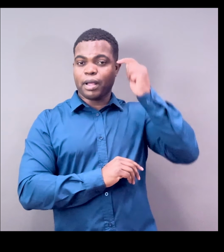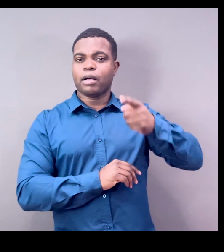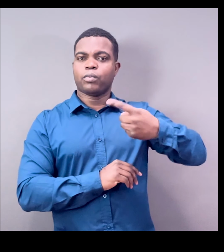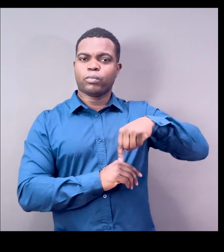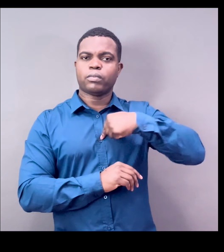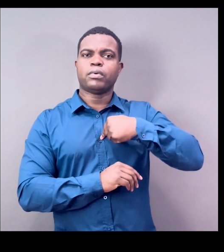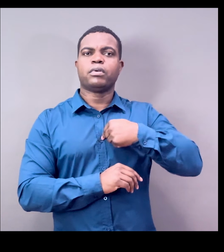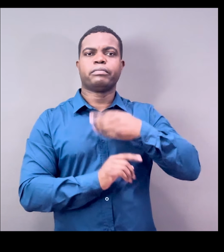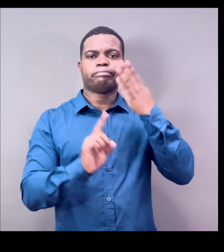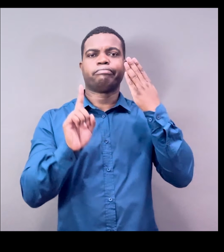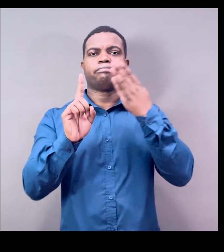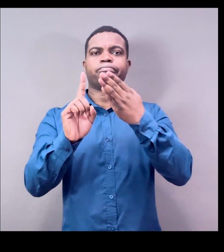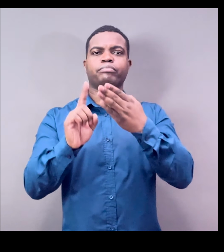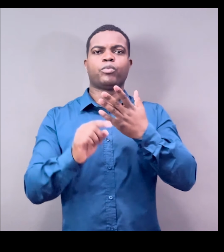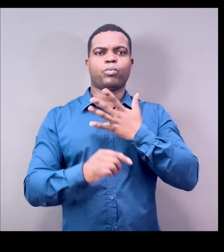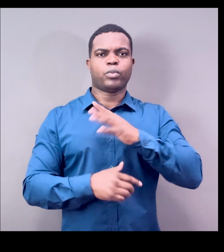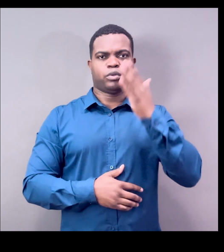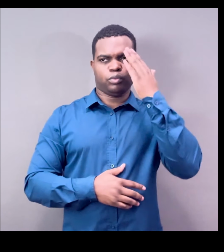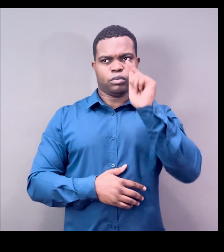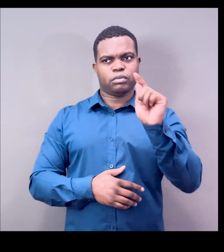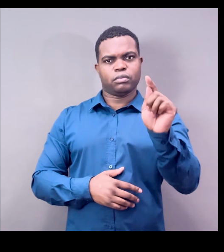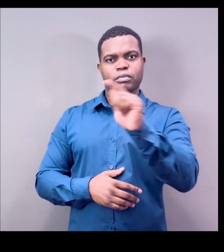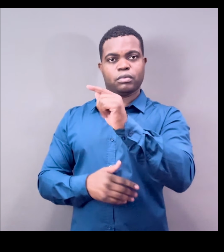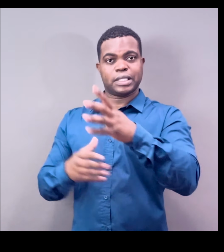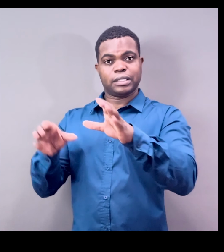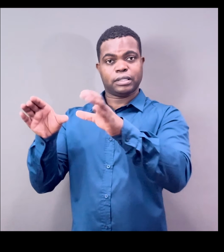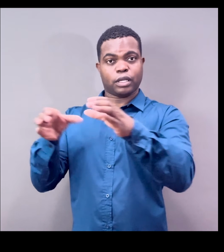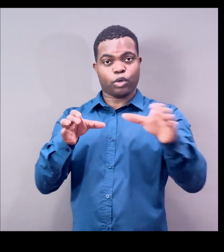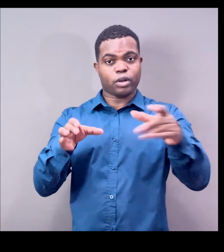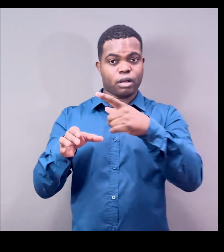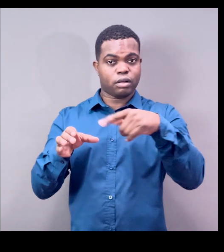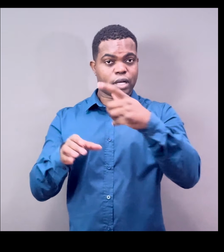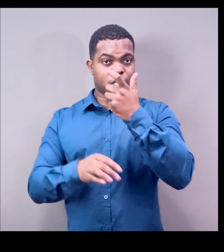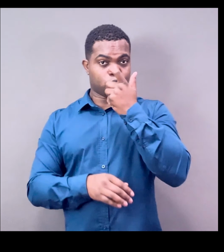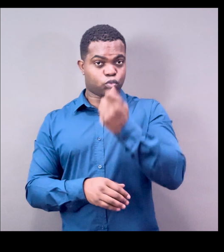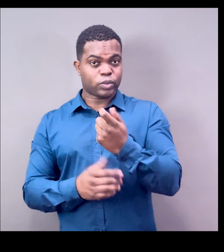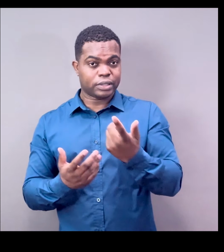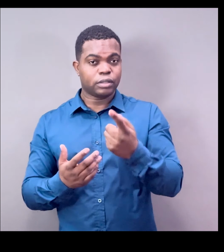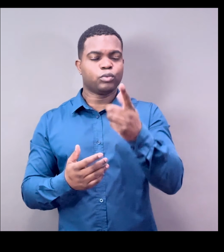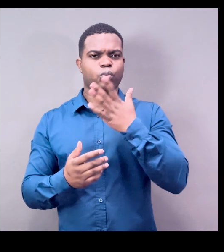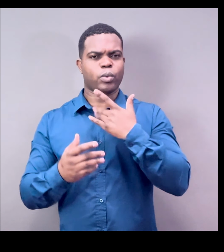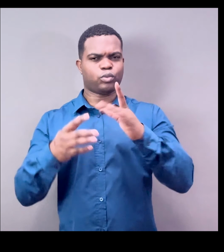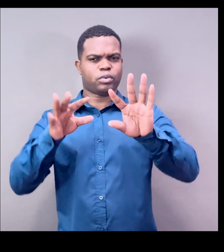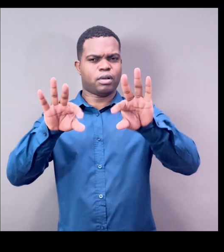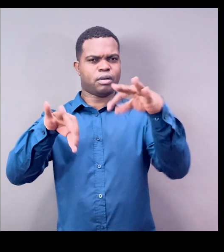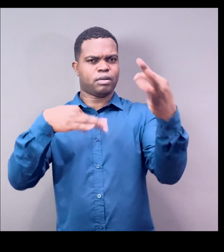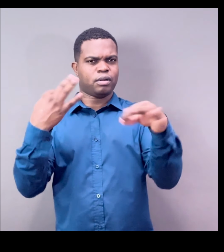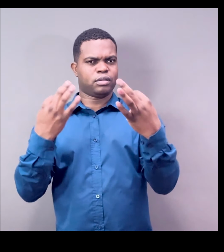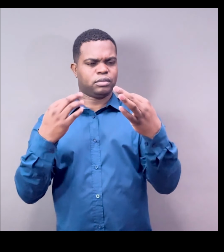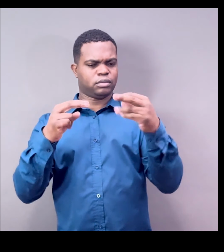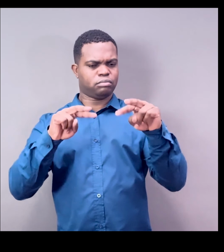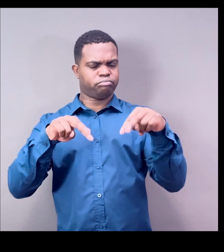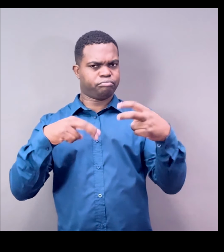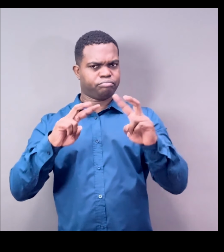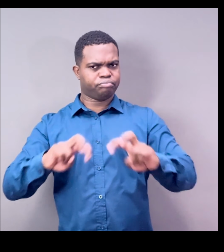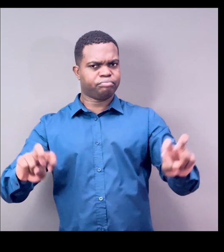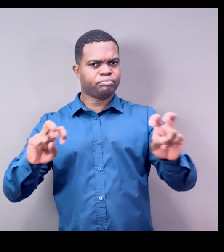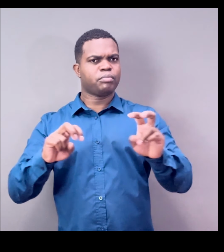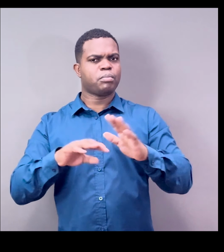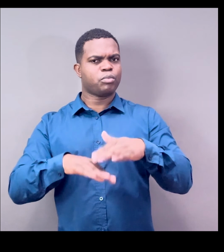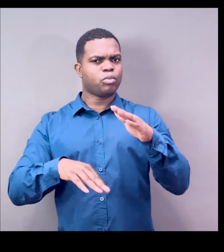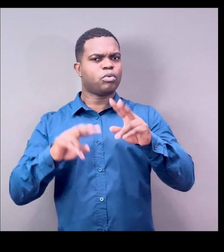analyzing stakeholders' interest. We are analyzing stakeholders' influence and their potential